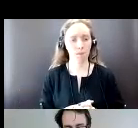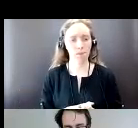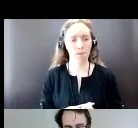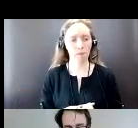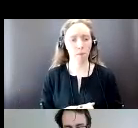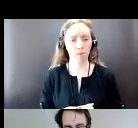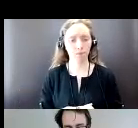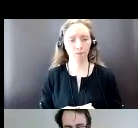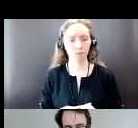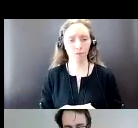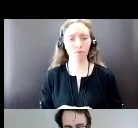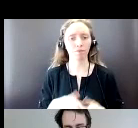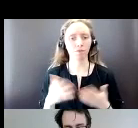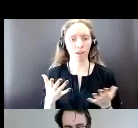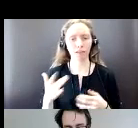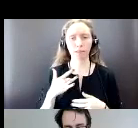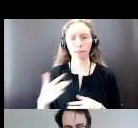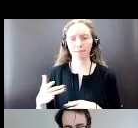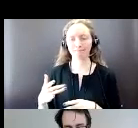for businesses. We do see,